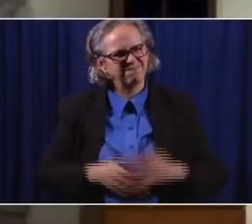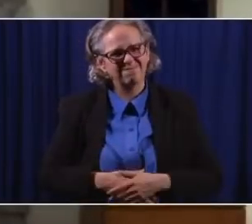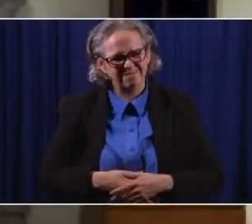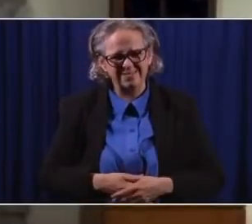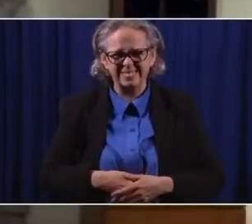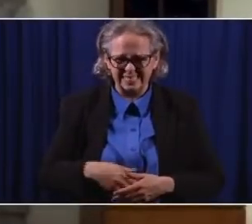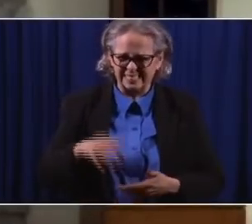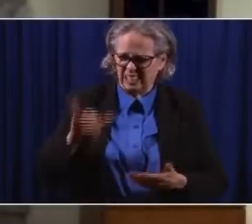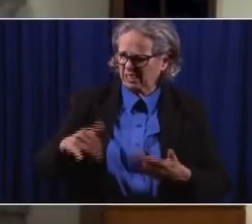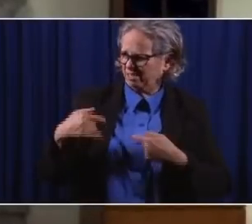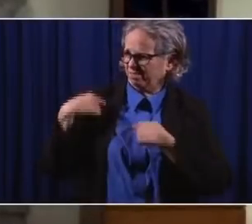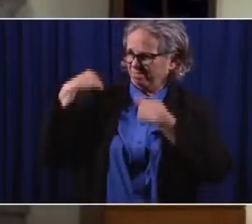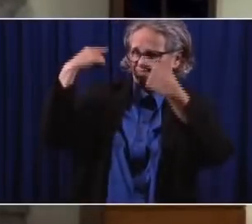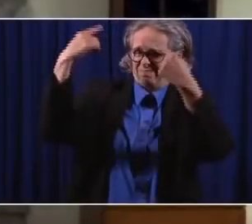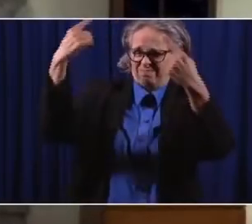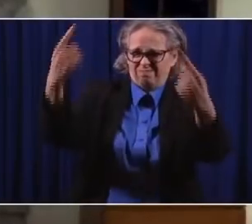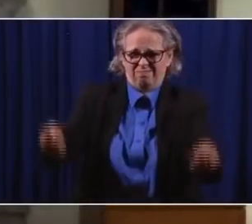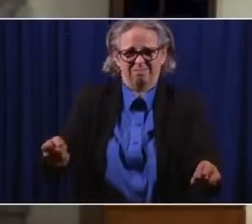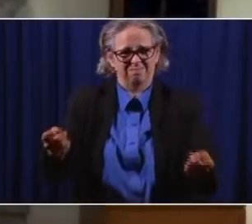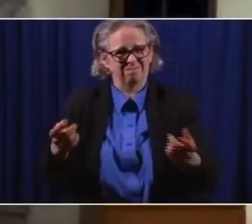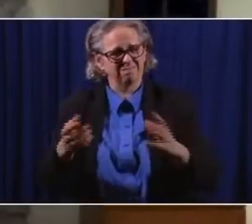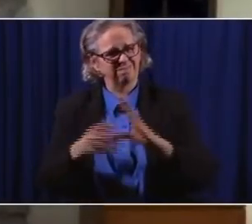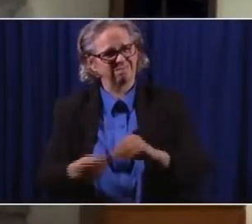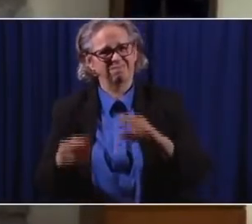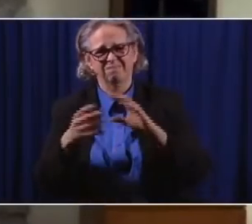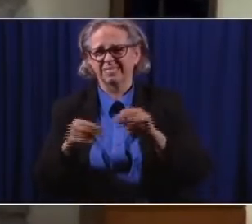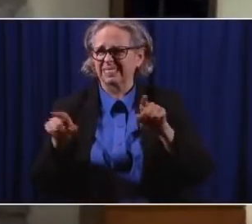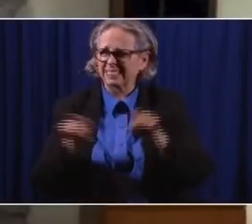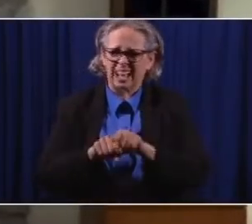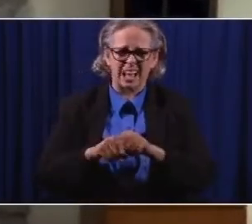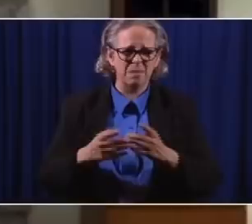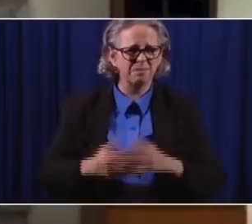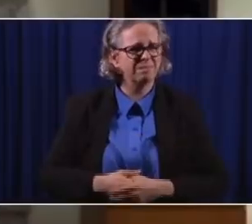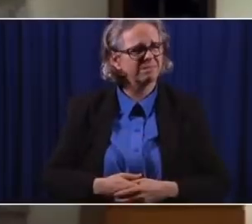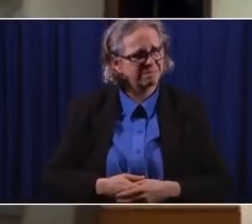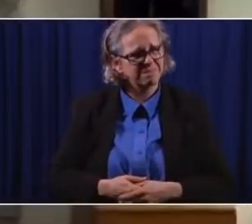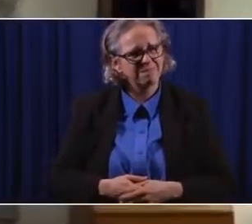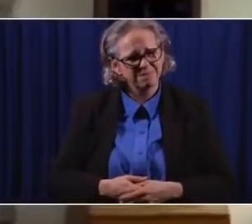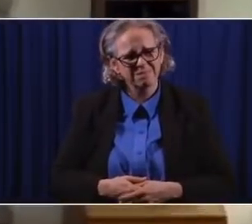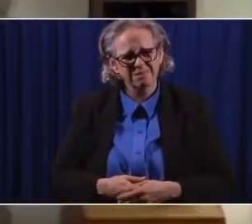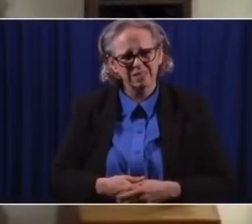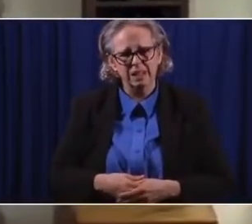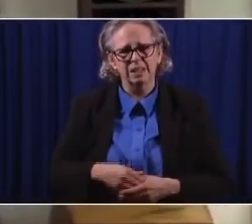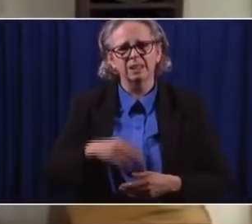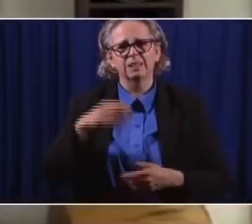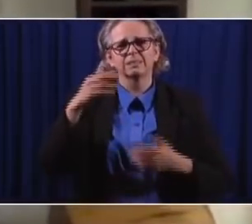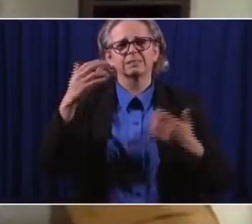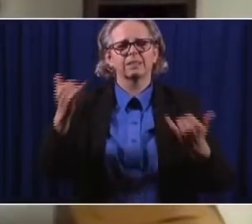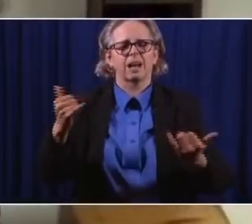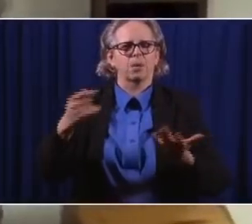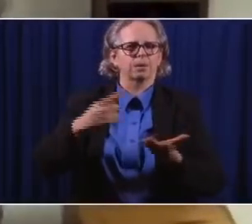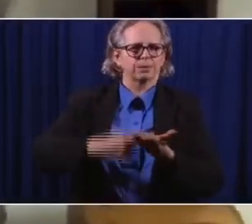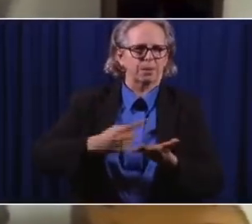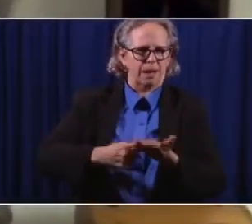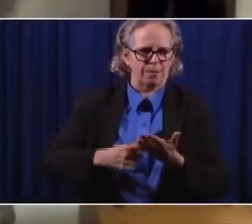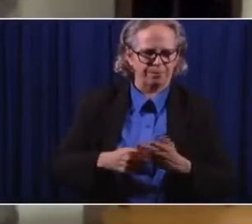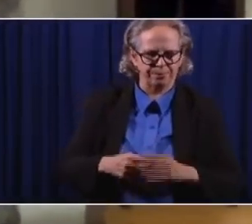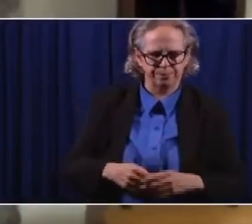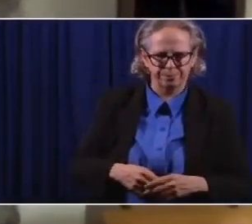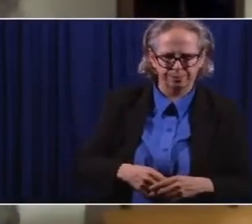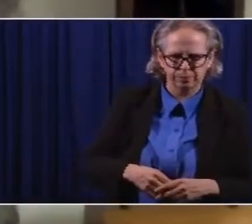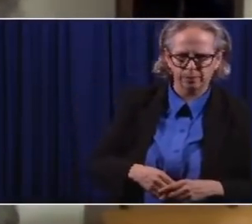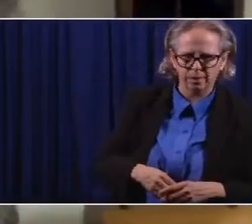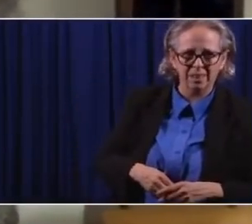to another topic. Nearly 3 years ago, as Ohio's Attorney General,